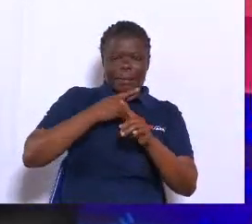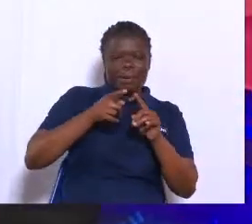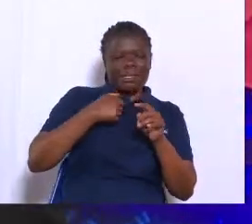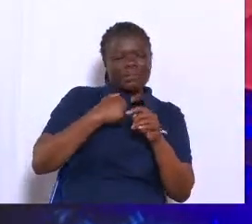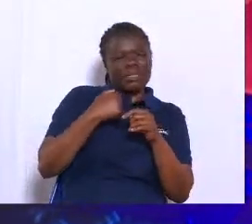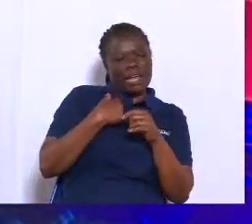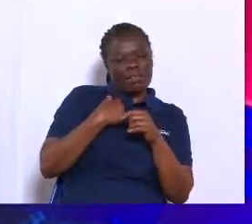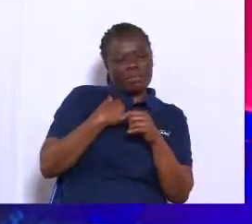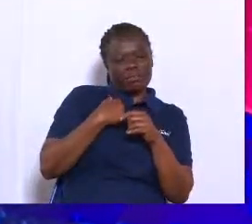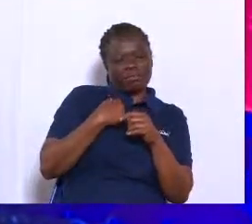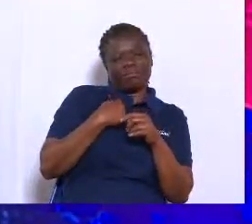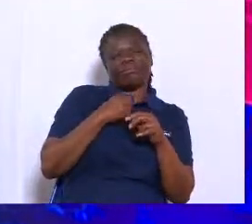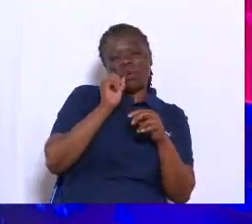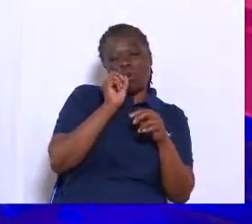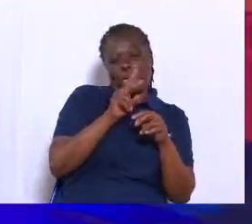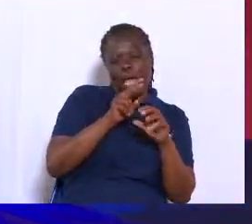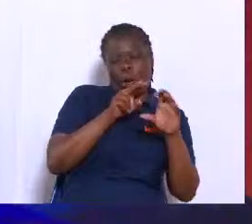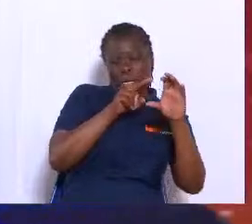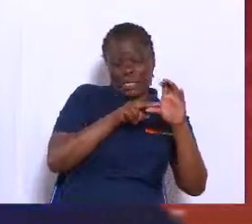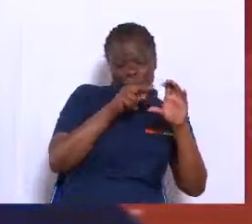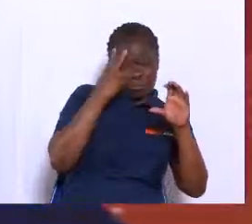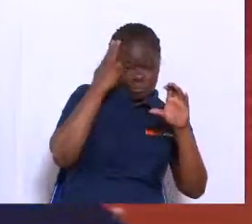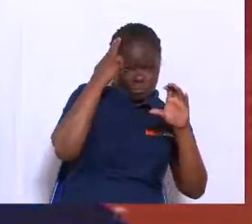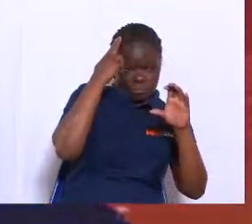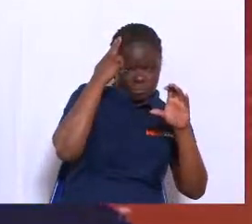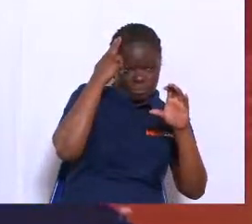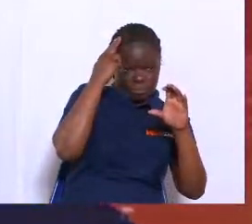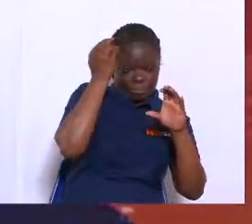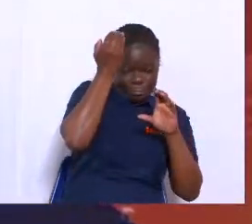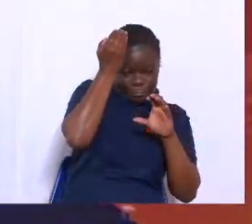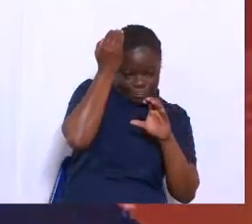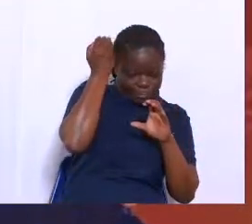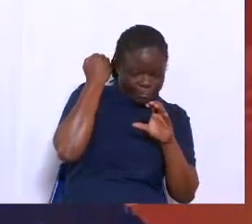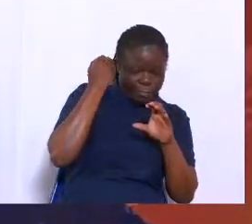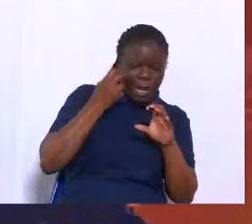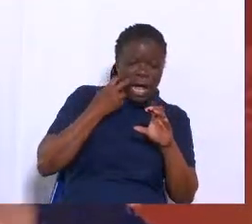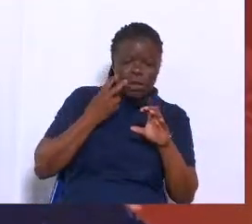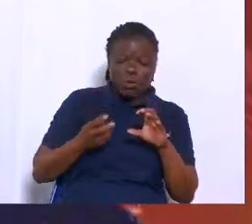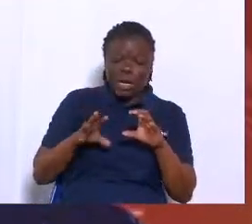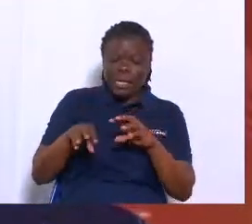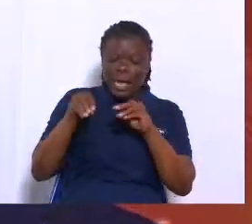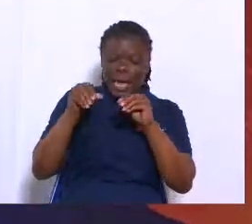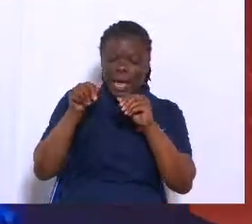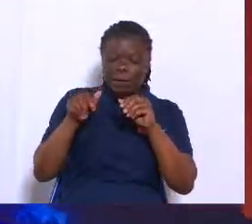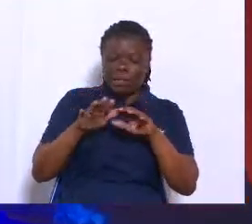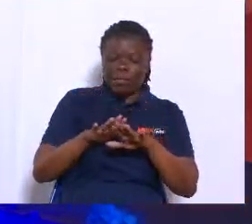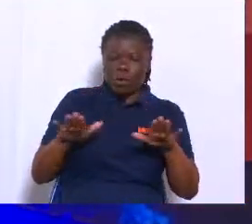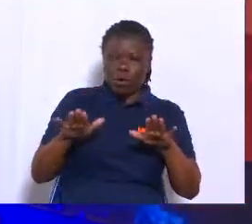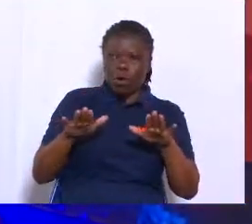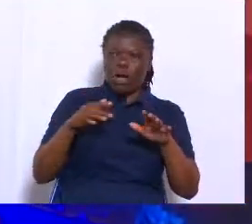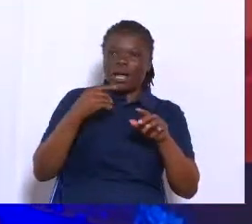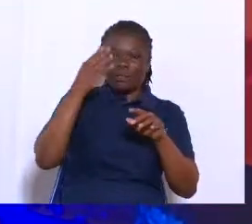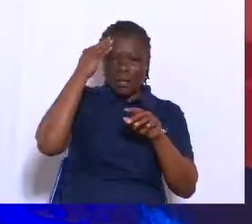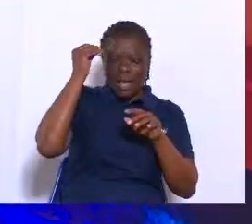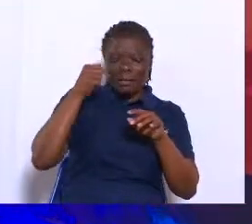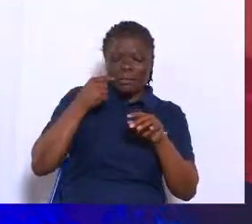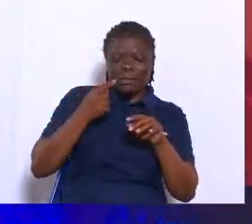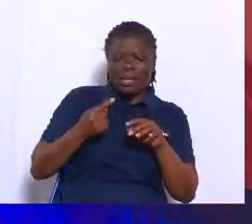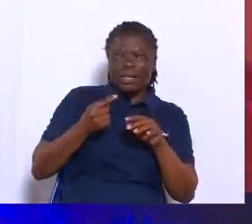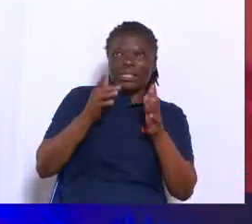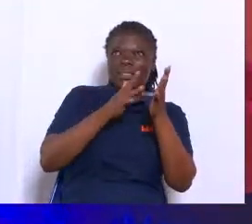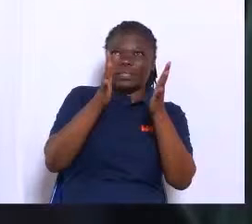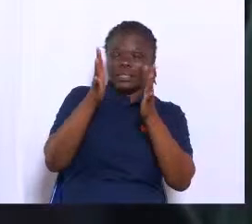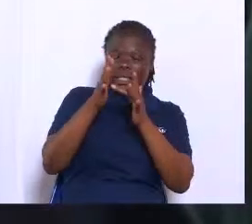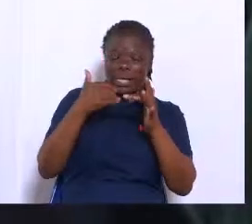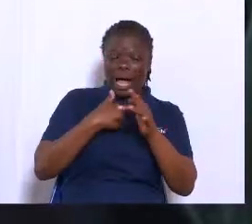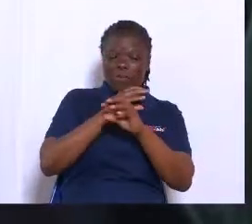I got up out of my chair, and I looked at the hair on the floor, and I said, Jesus, I have nothing to give you